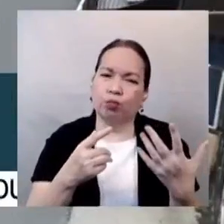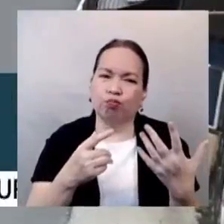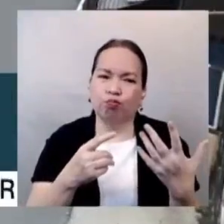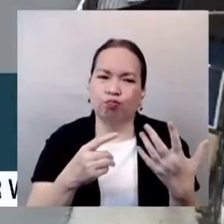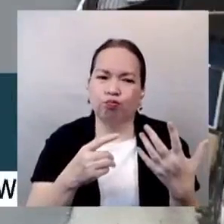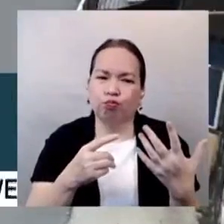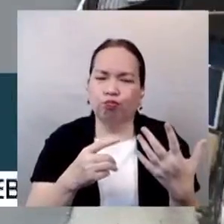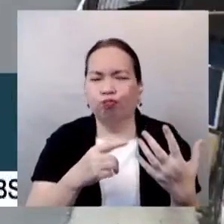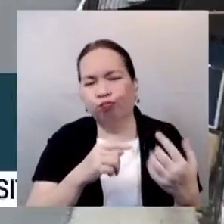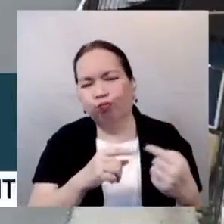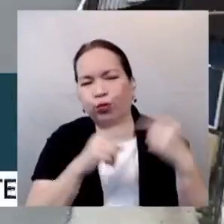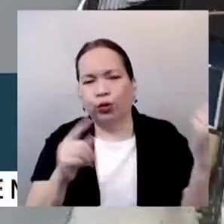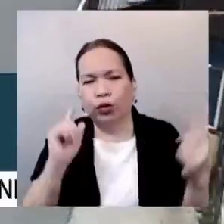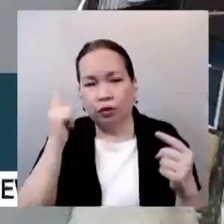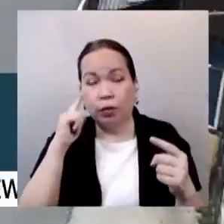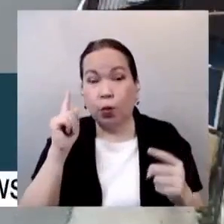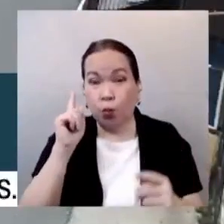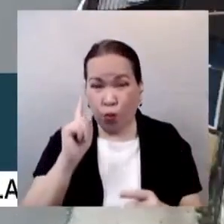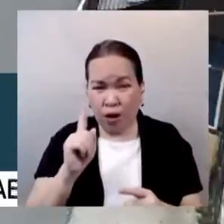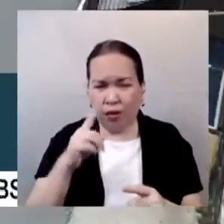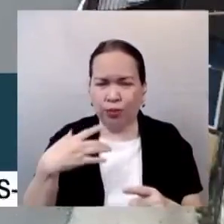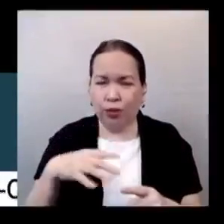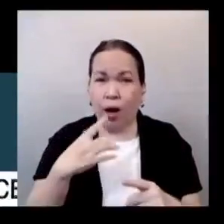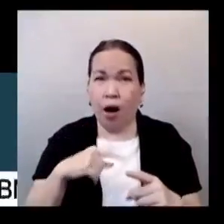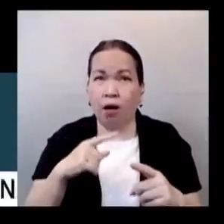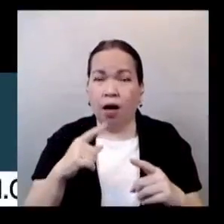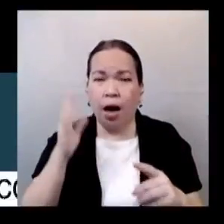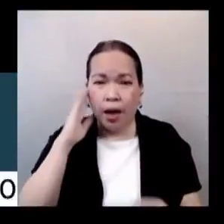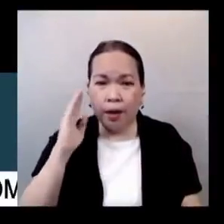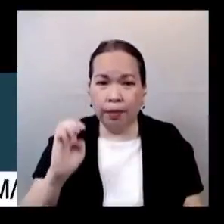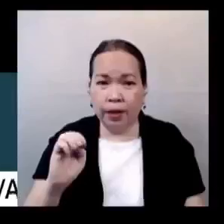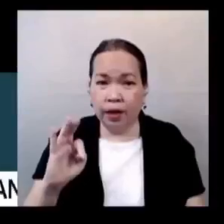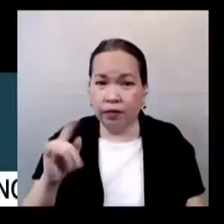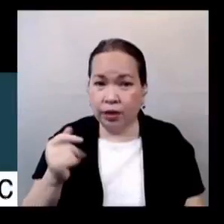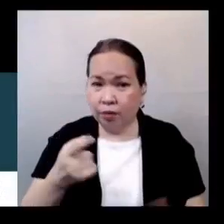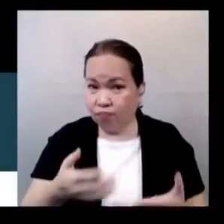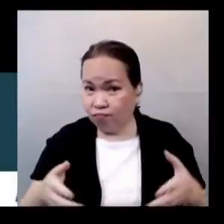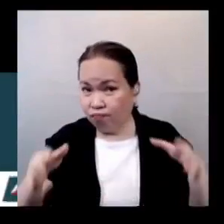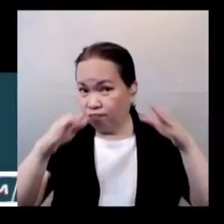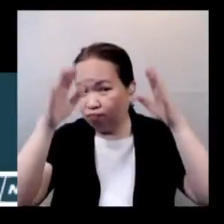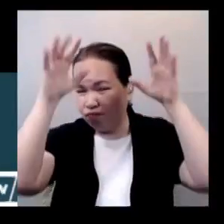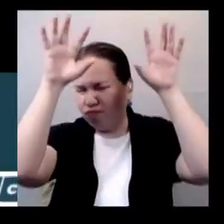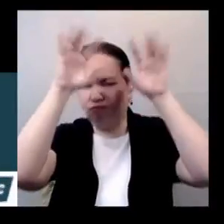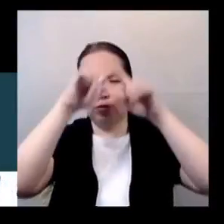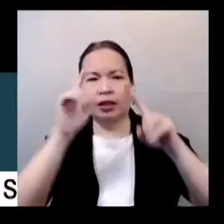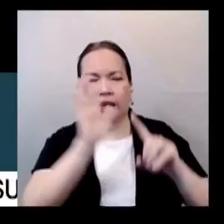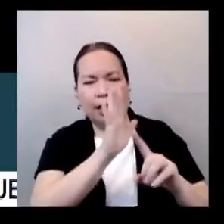And also, they burned an effigy of President Marcos Jr. At around 10 o'clock this morning.